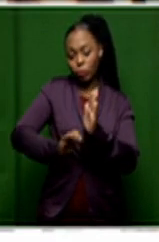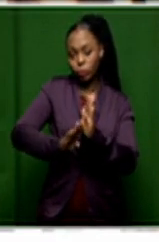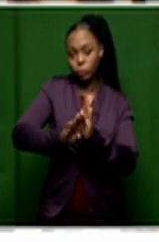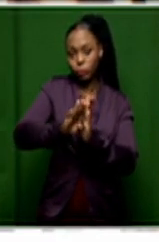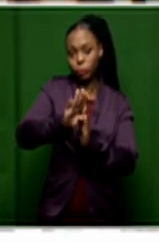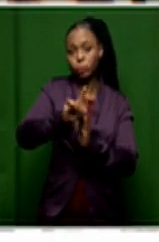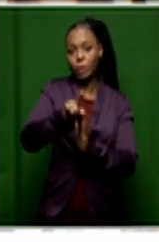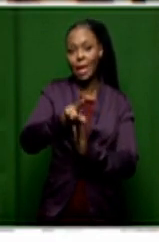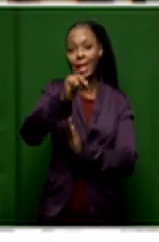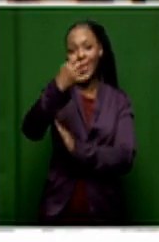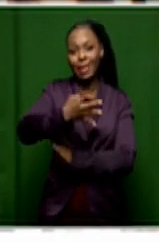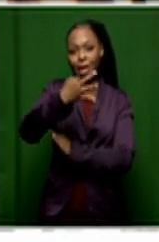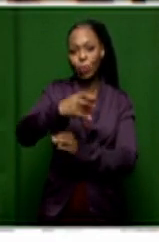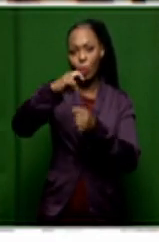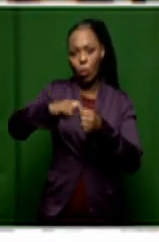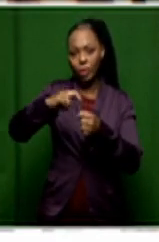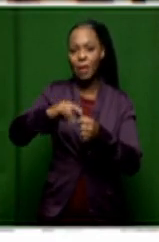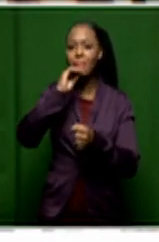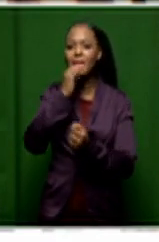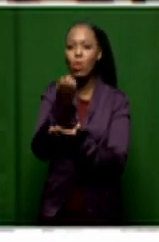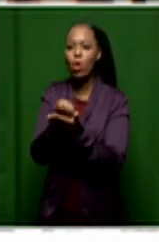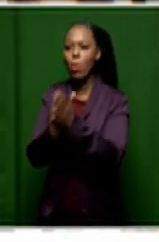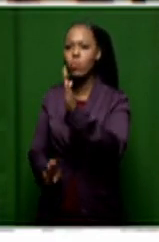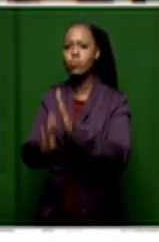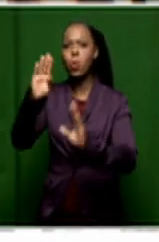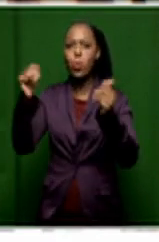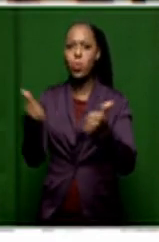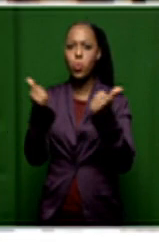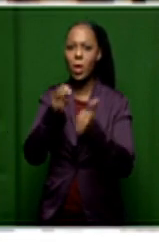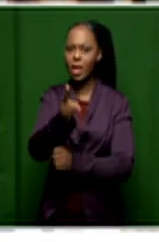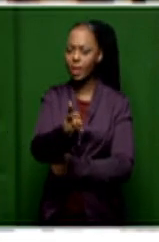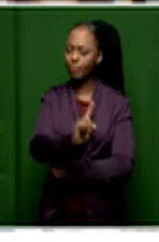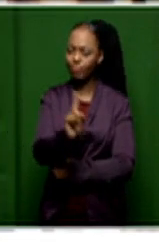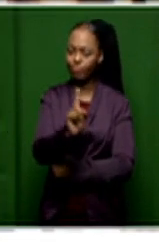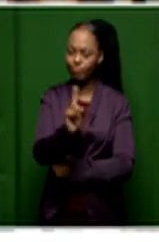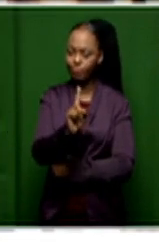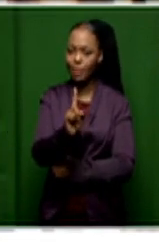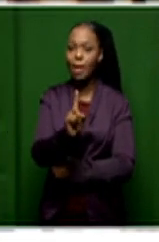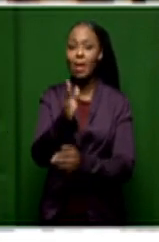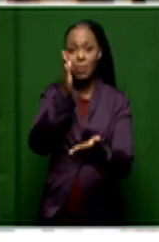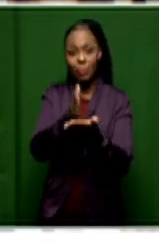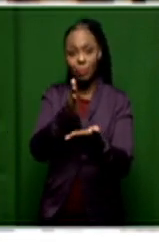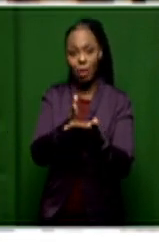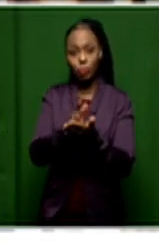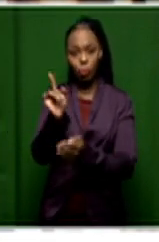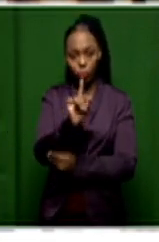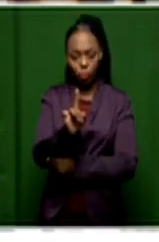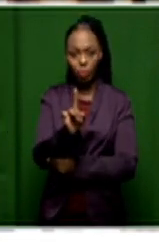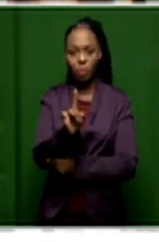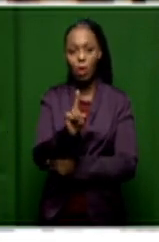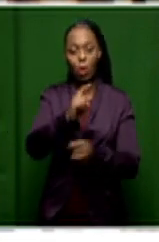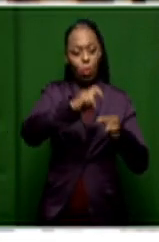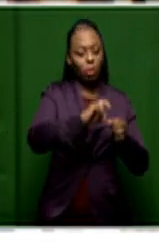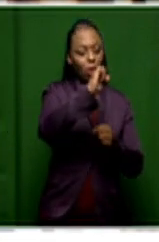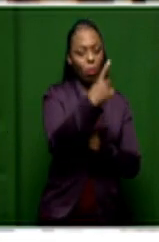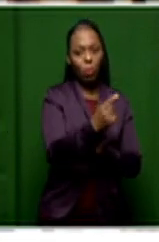seen in the third quarter means that the economy is growing beautifully again. The fact is that on these